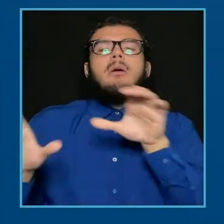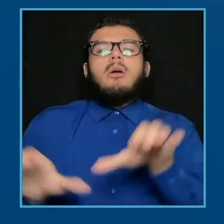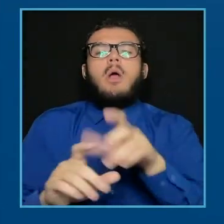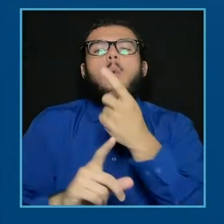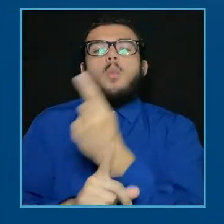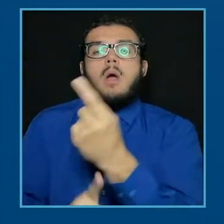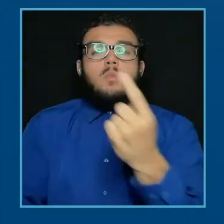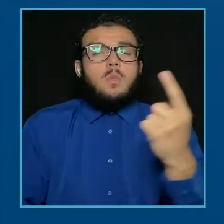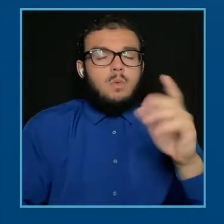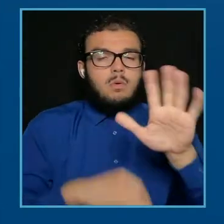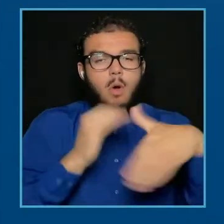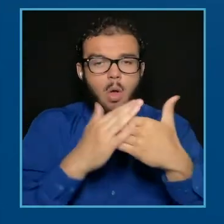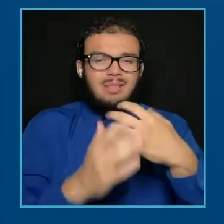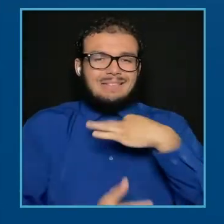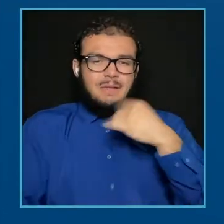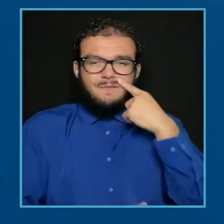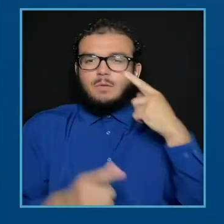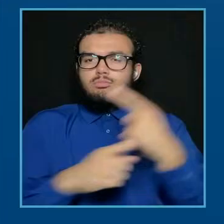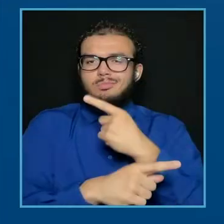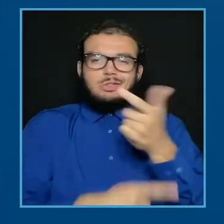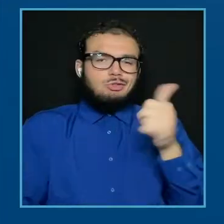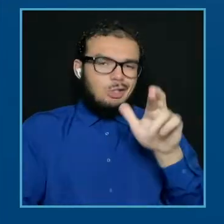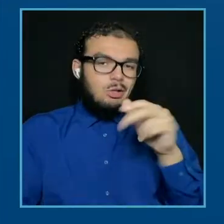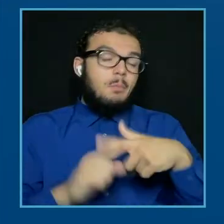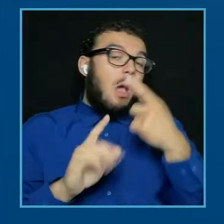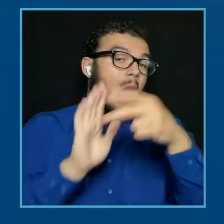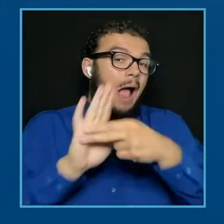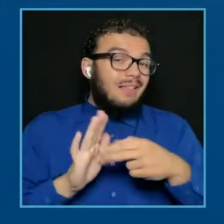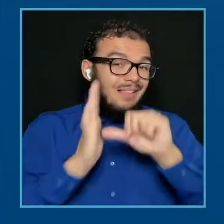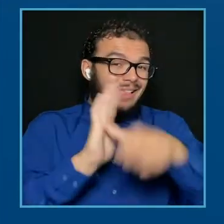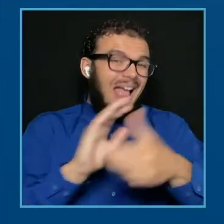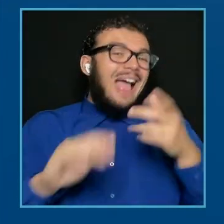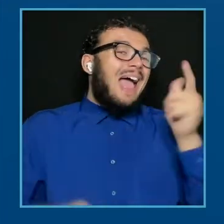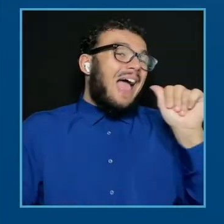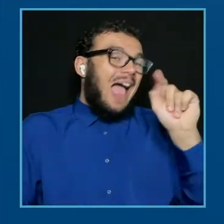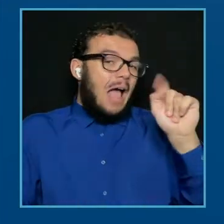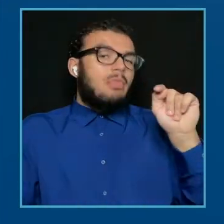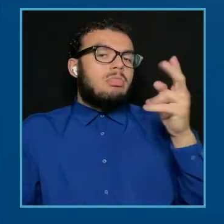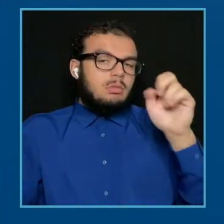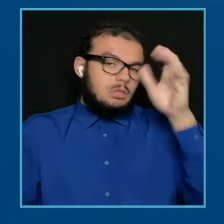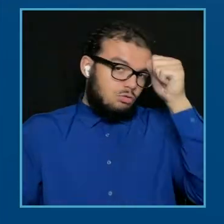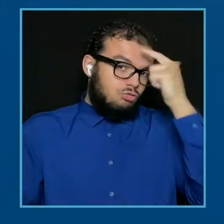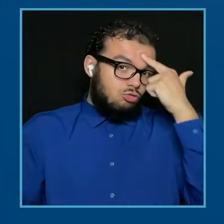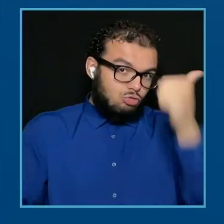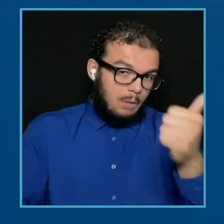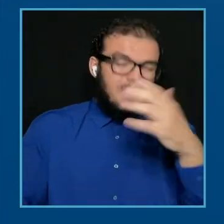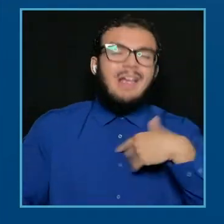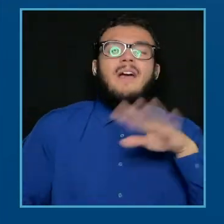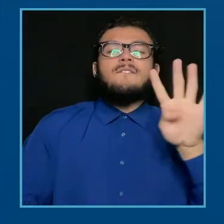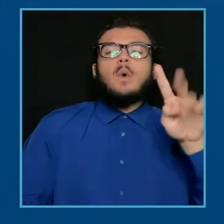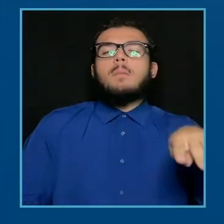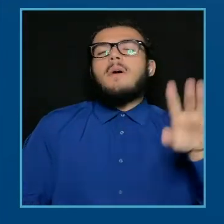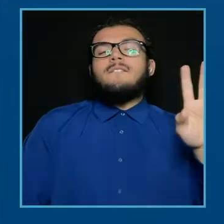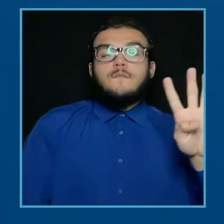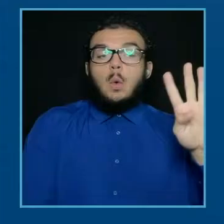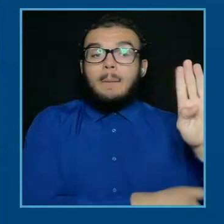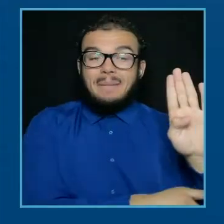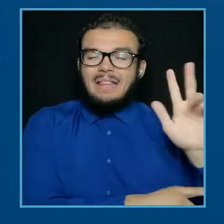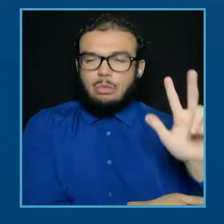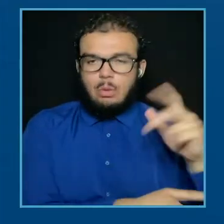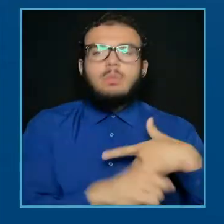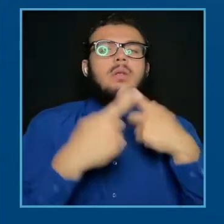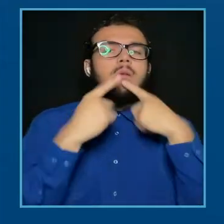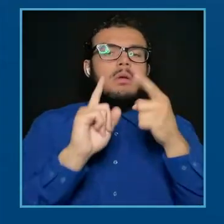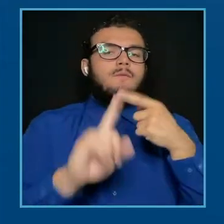all candidates of the appropriate gender, but highlighting at the discretion of the chair. And 4B3 states that a vote shall be final when announced by the